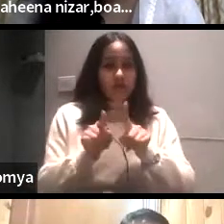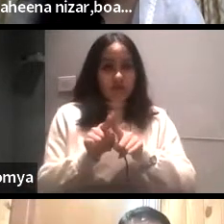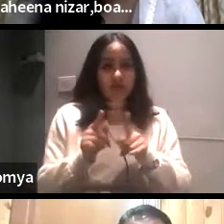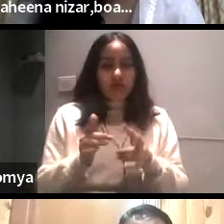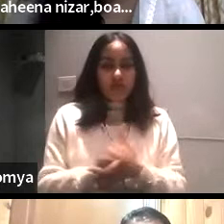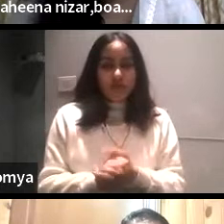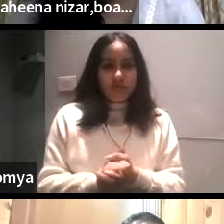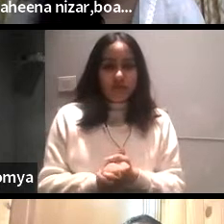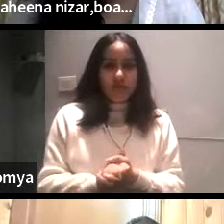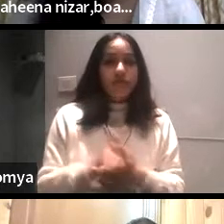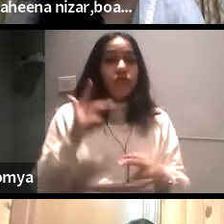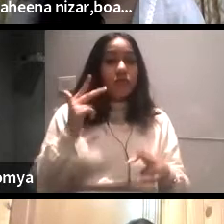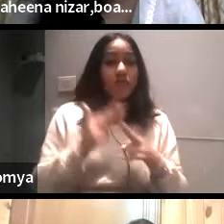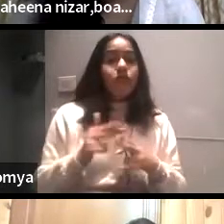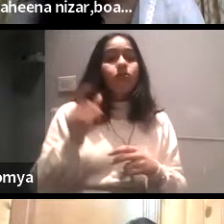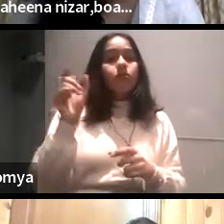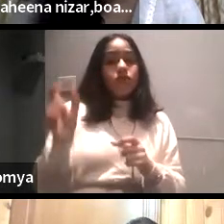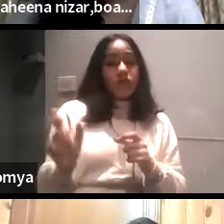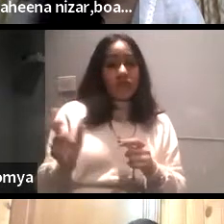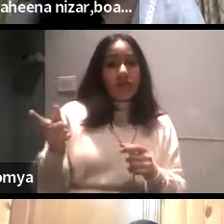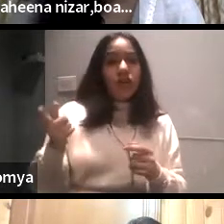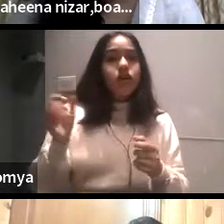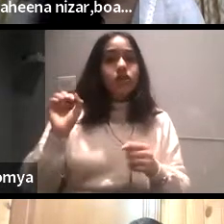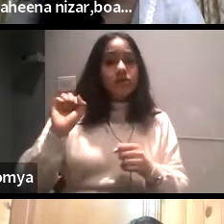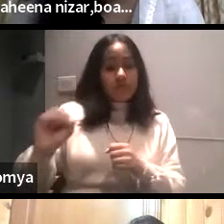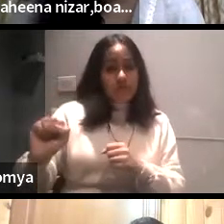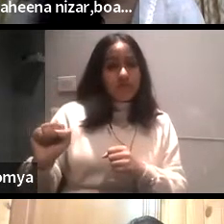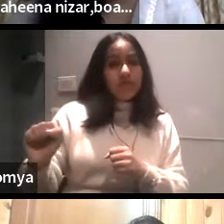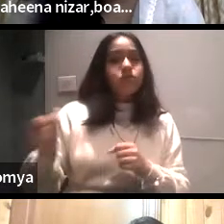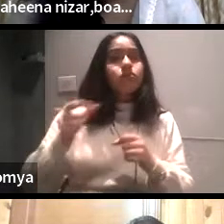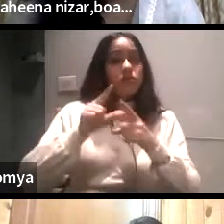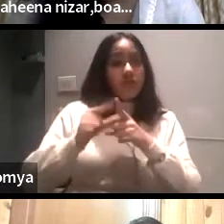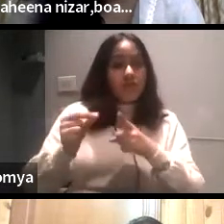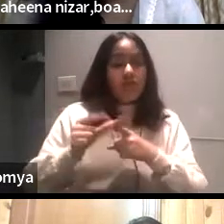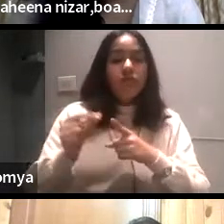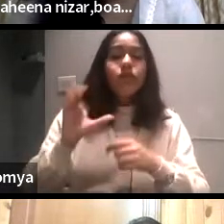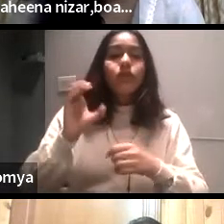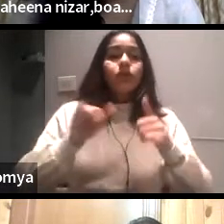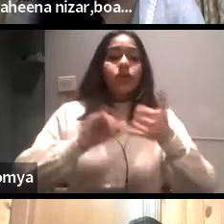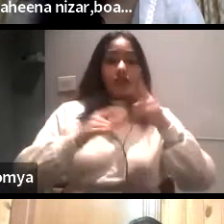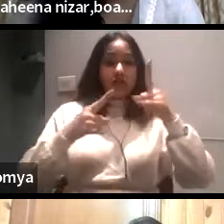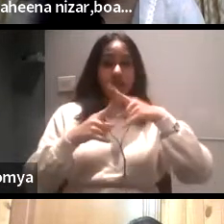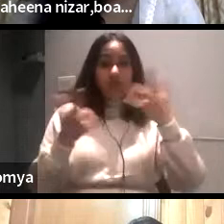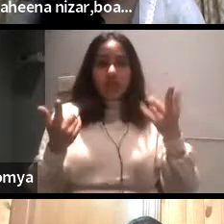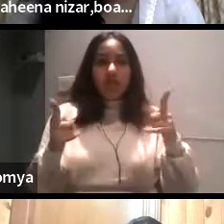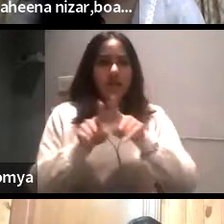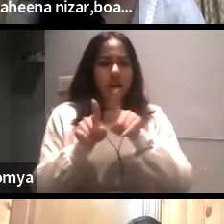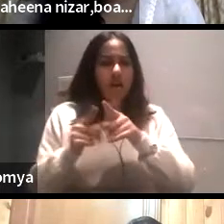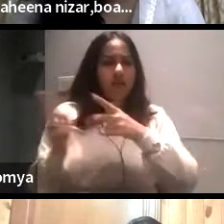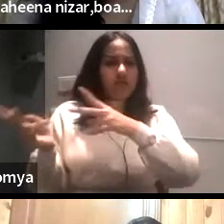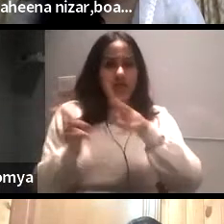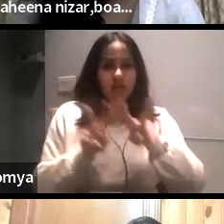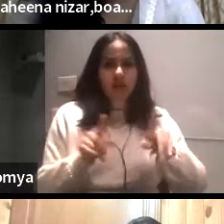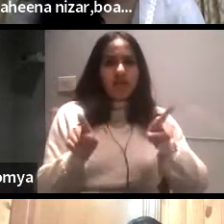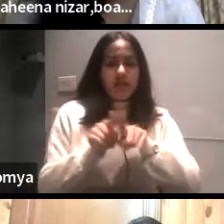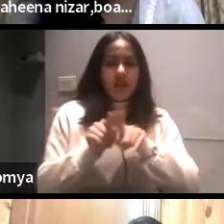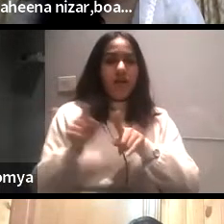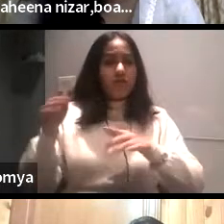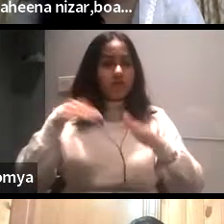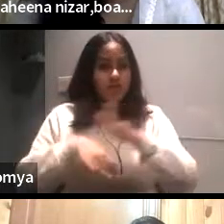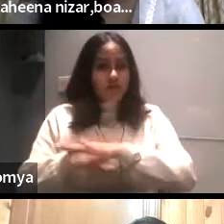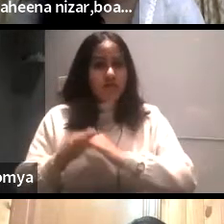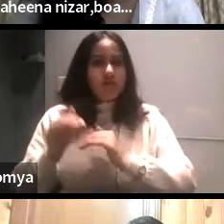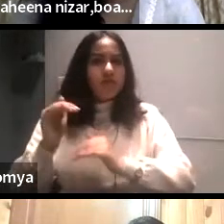she was on the judge on Great British Bake Off. Adi Etipedian, who's a Paralympic